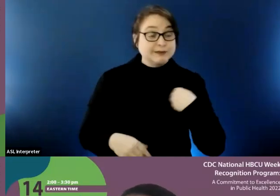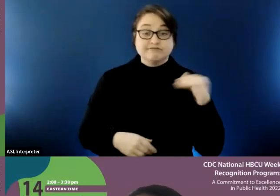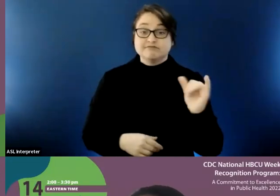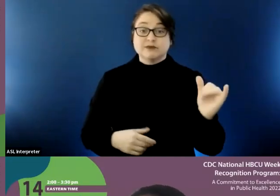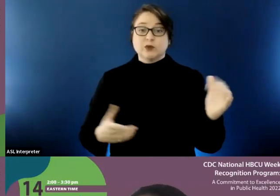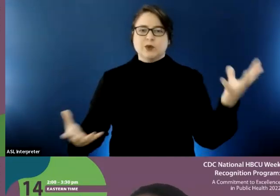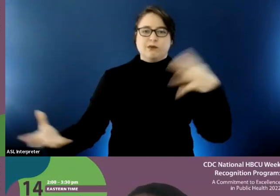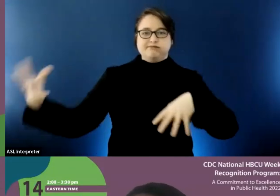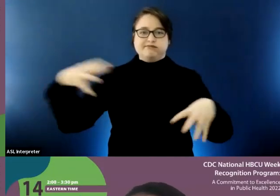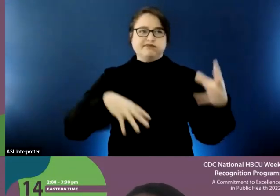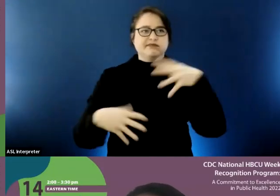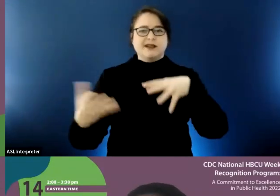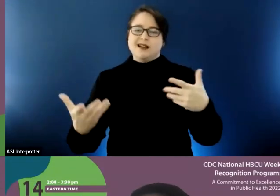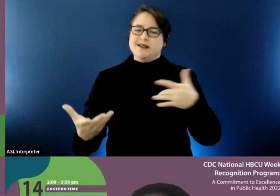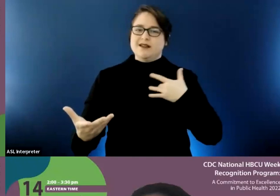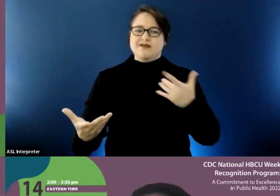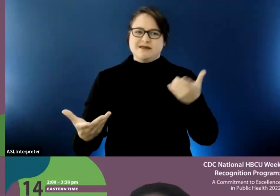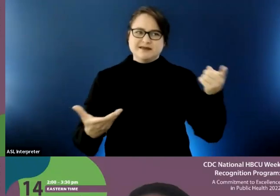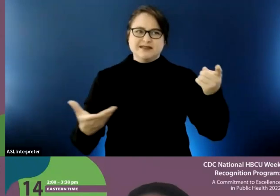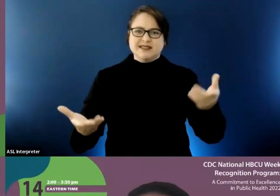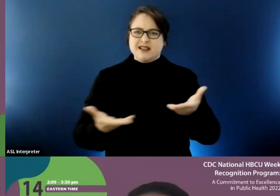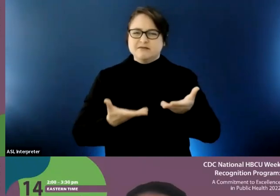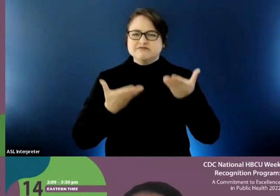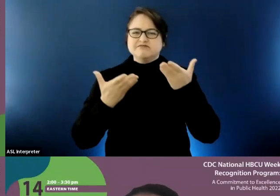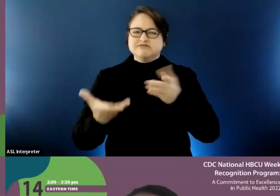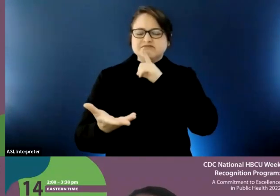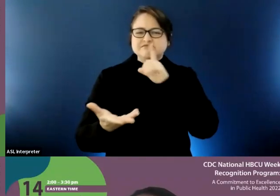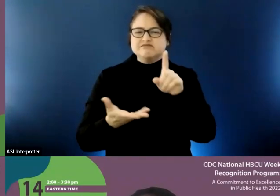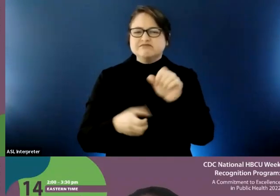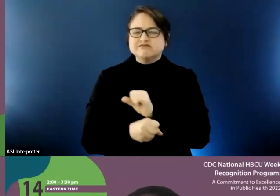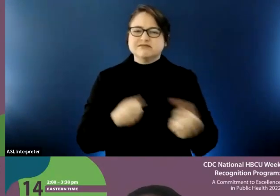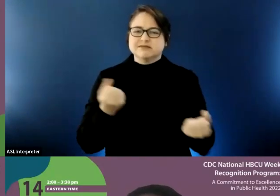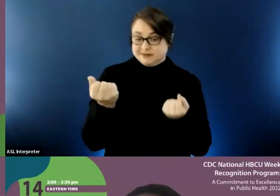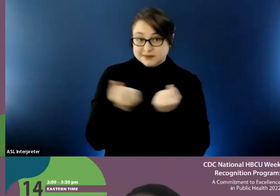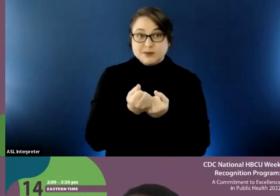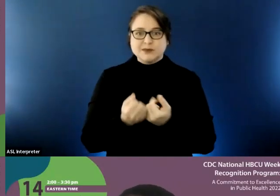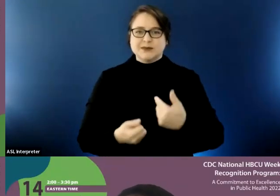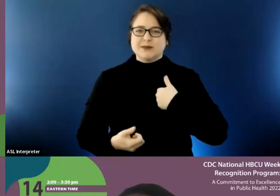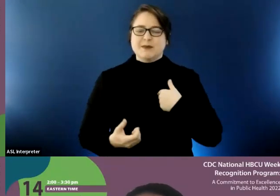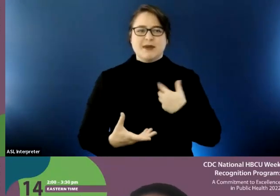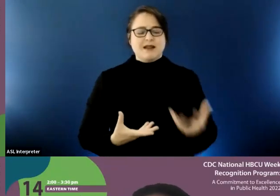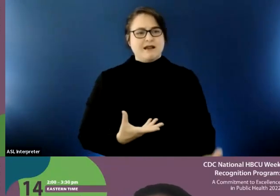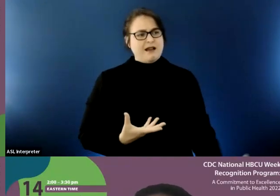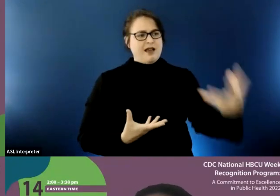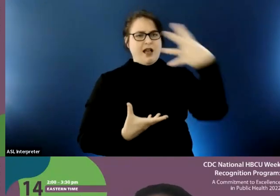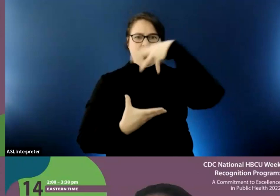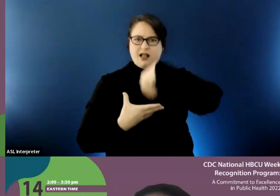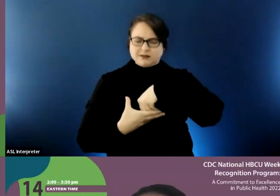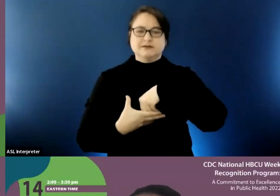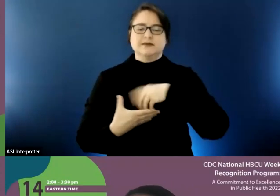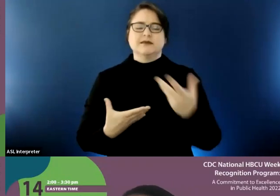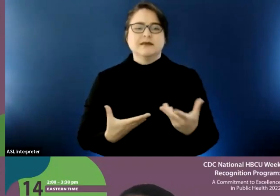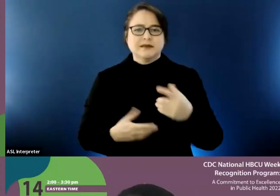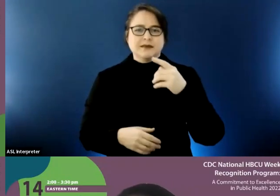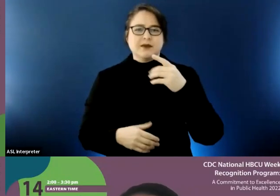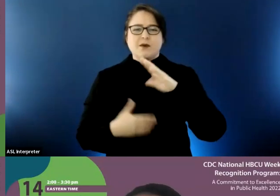pour into me and speak life to me during that time period. And just being surrounded by Black scientists,